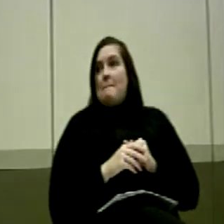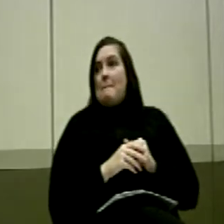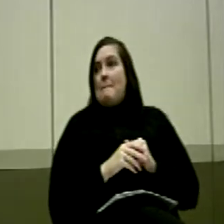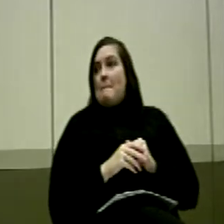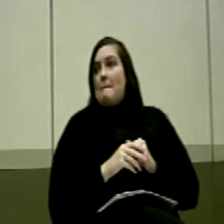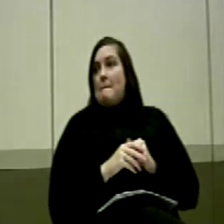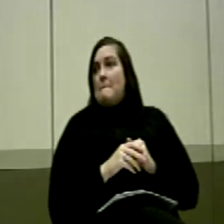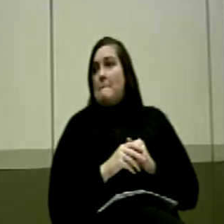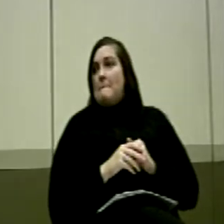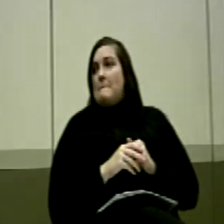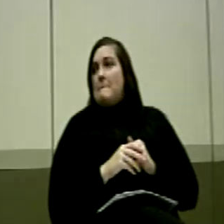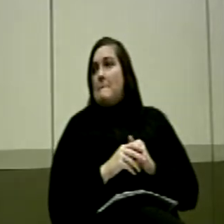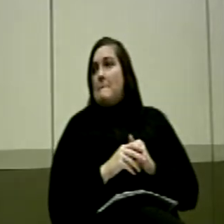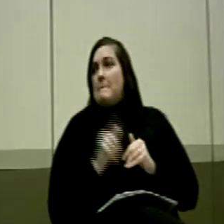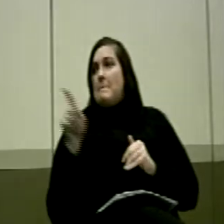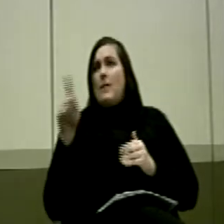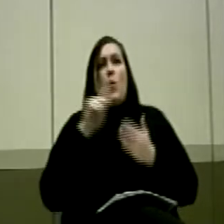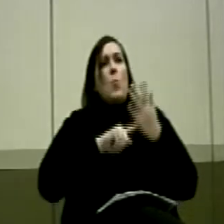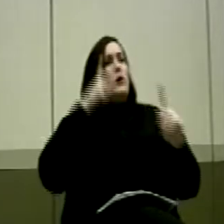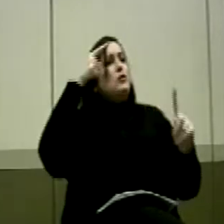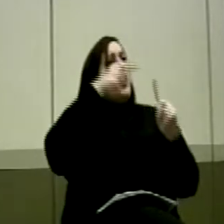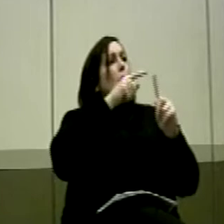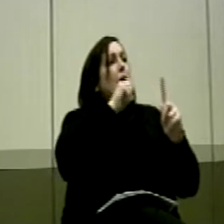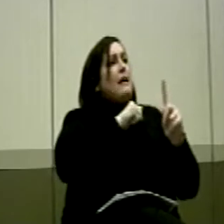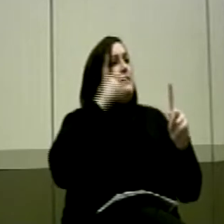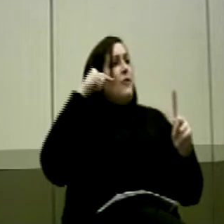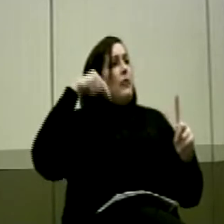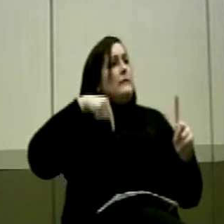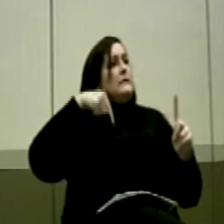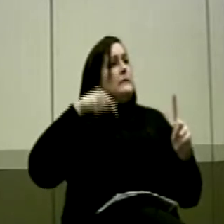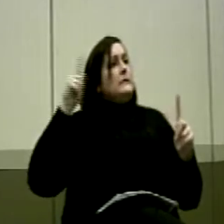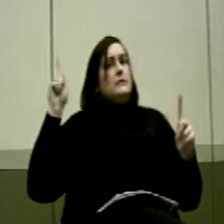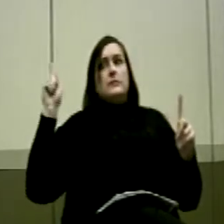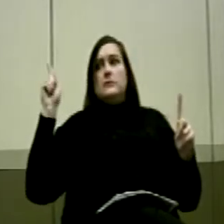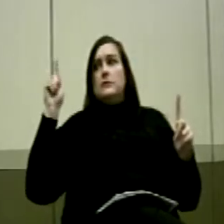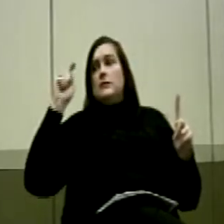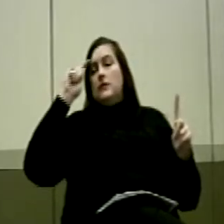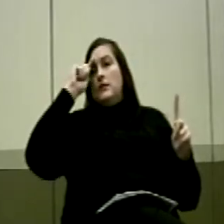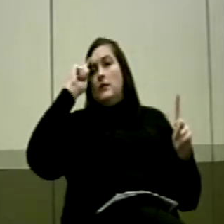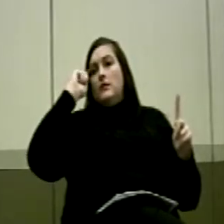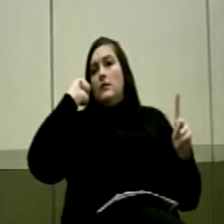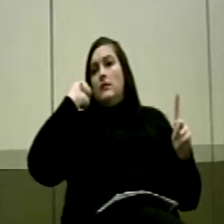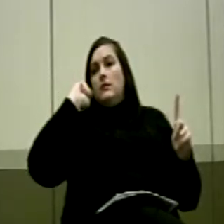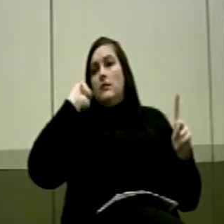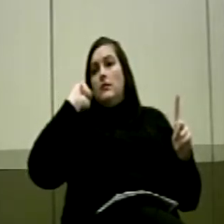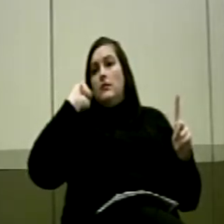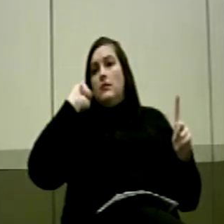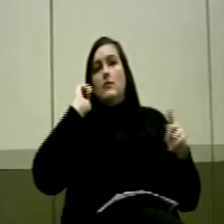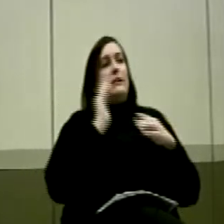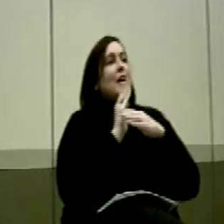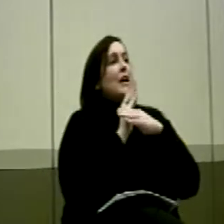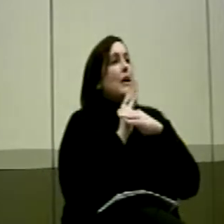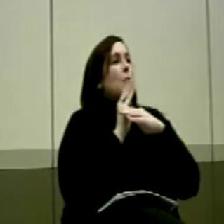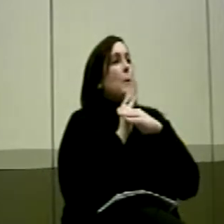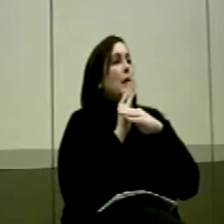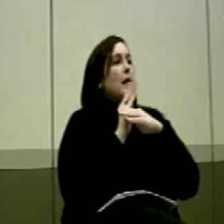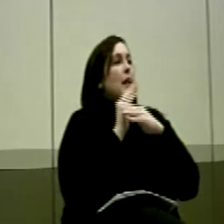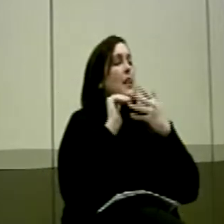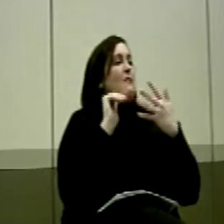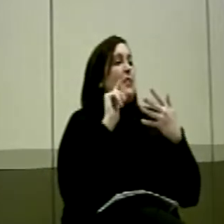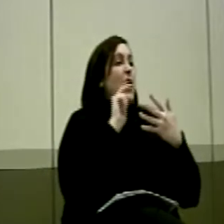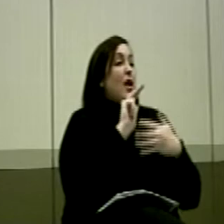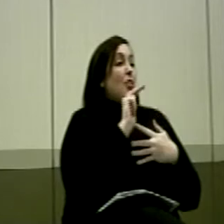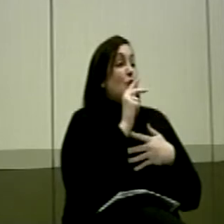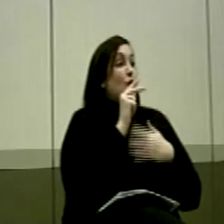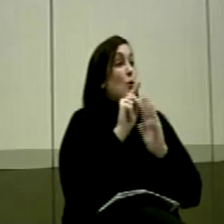targeted age for this system? This is like an intermediate level, like grades 3, 4, 5. Yeah,